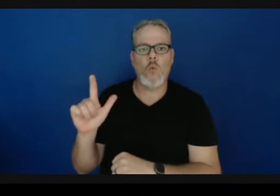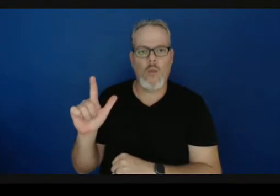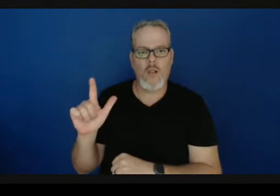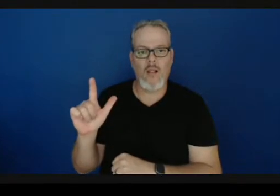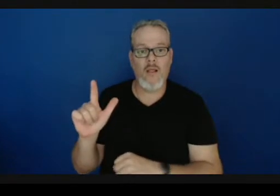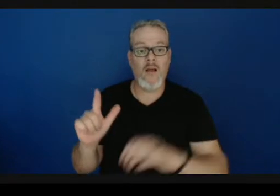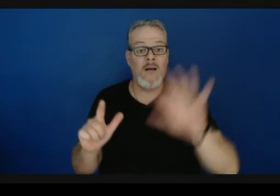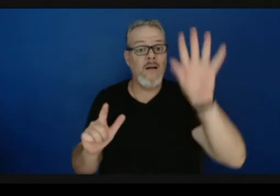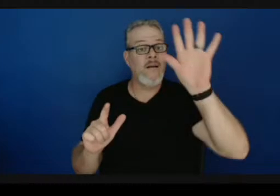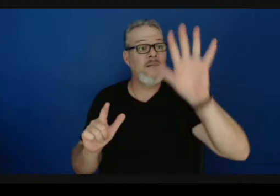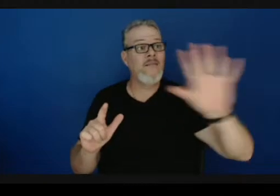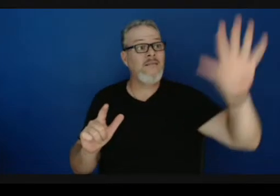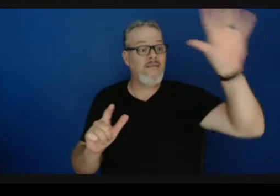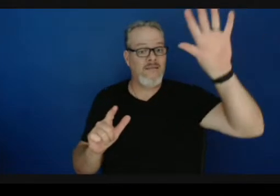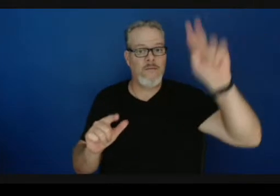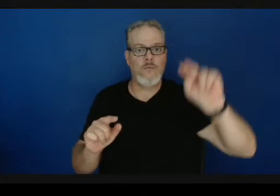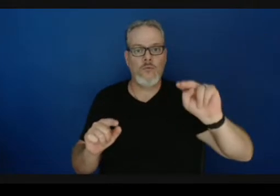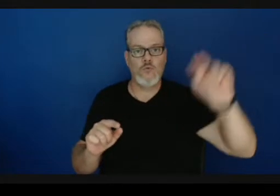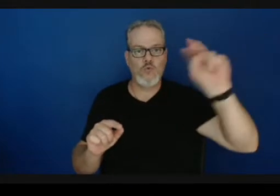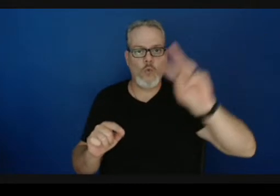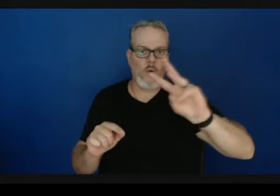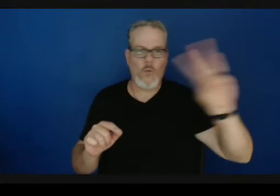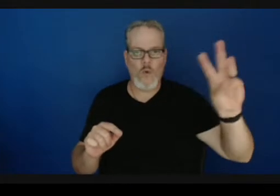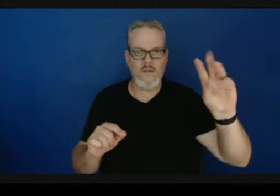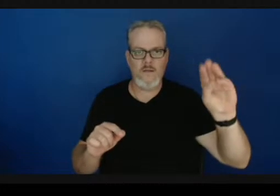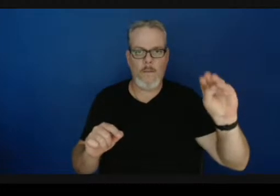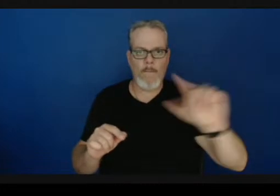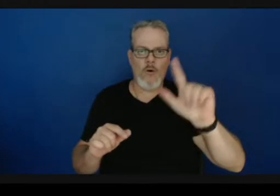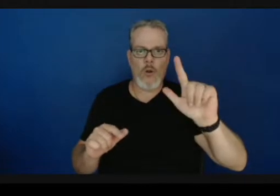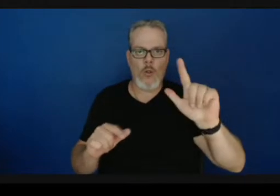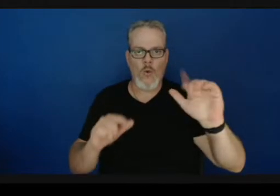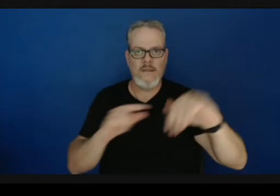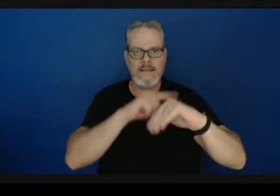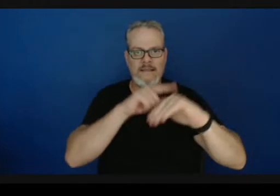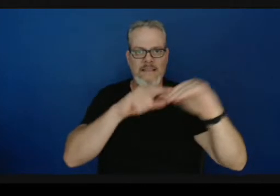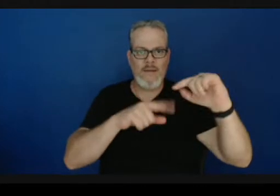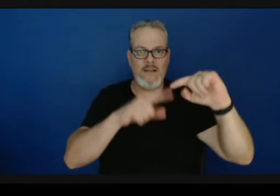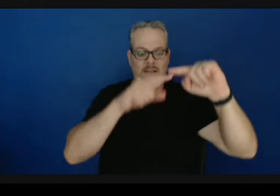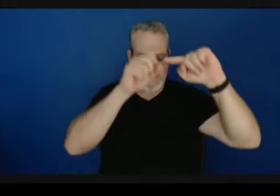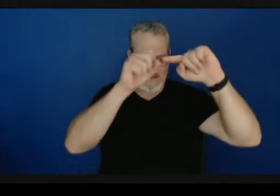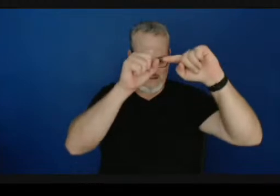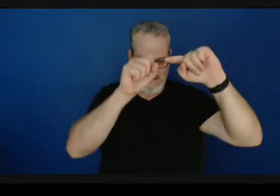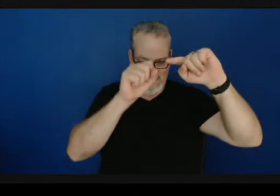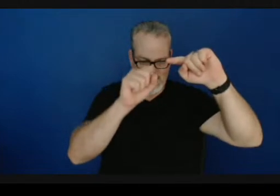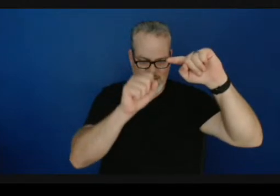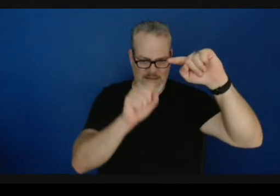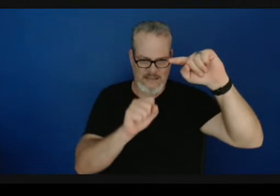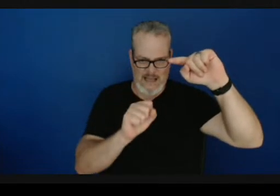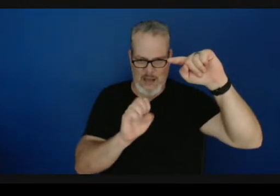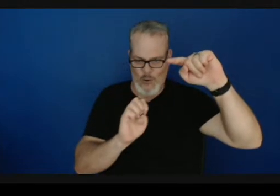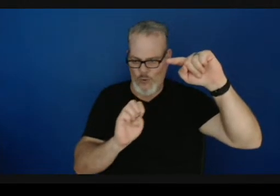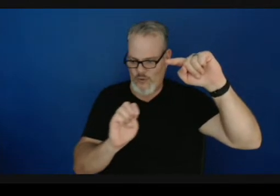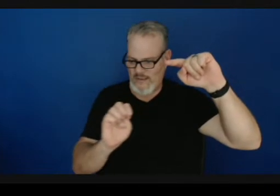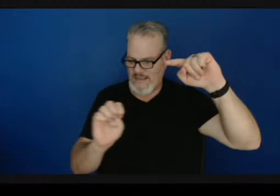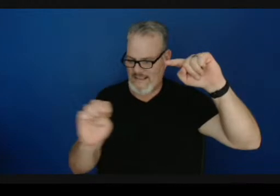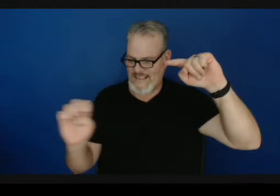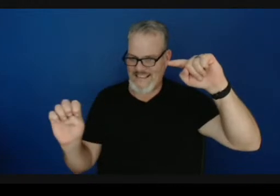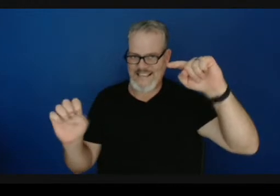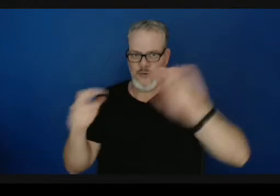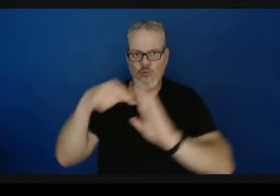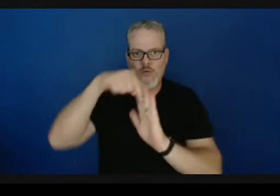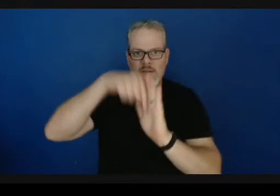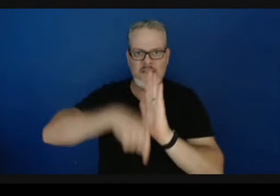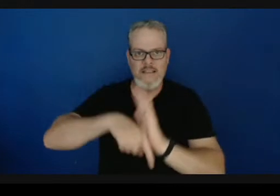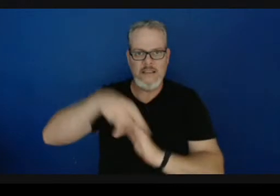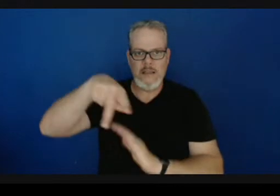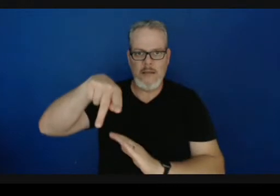being northwest of Mauna Loa summit, and going southeast all the way across the Deep Pahala cluster, right, which had a bunch of